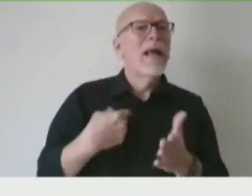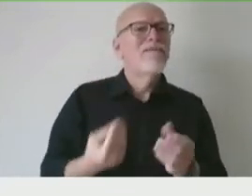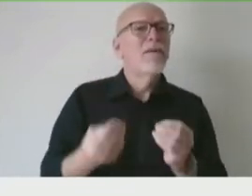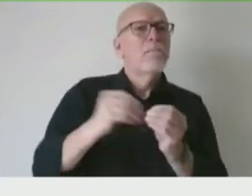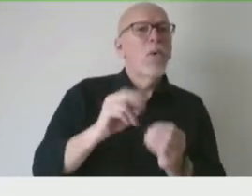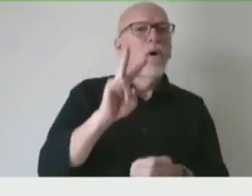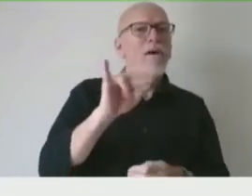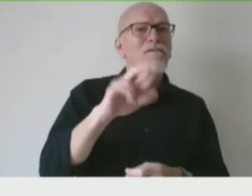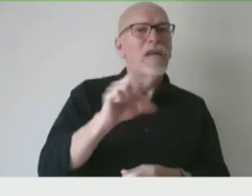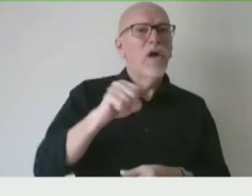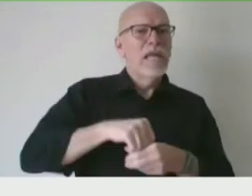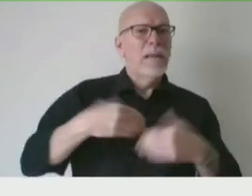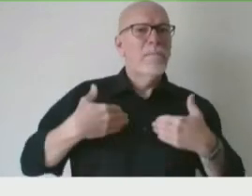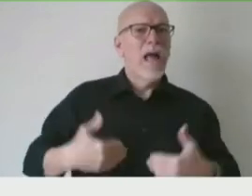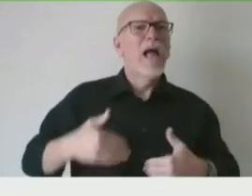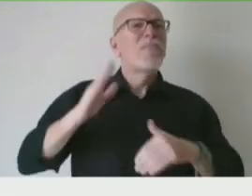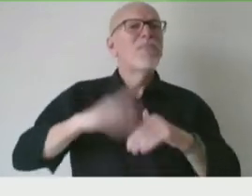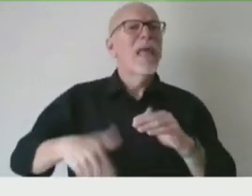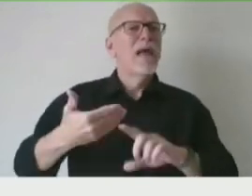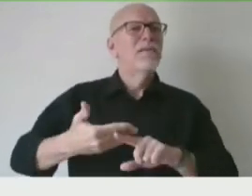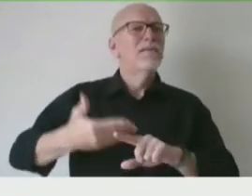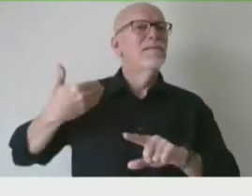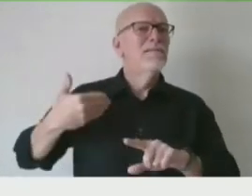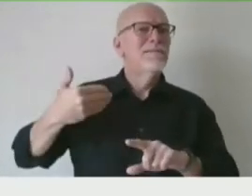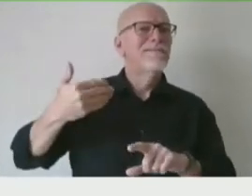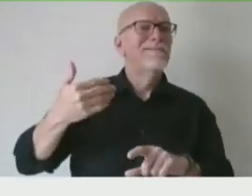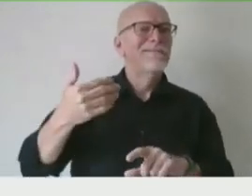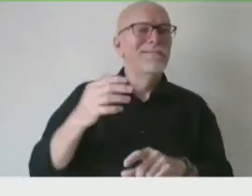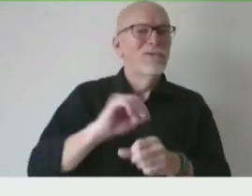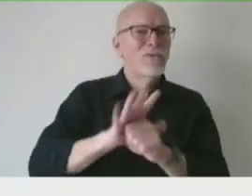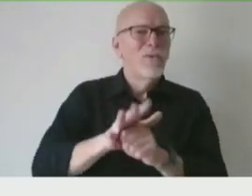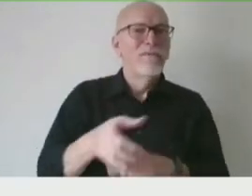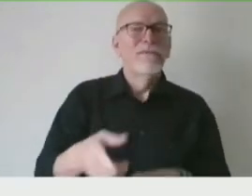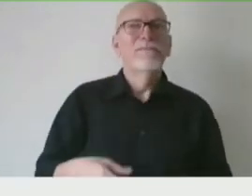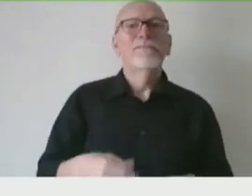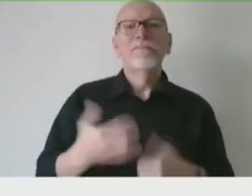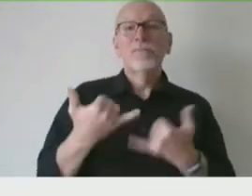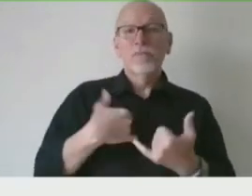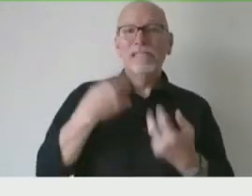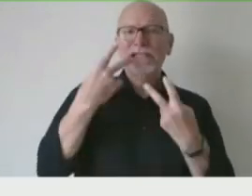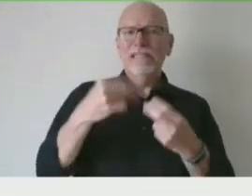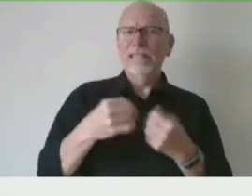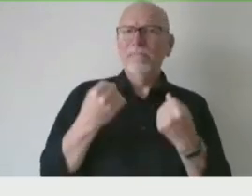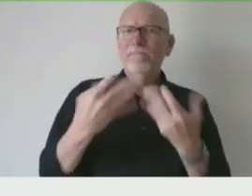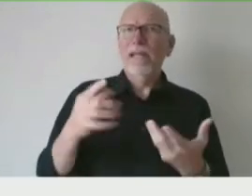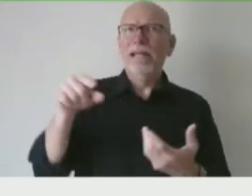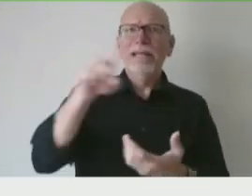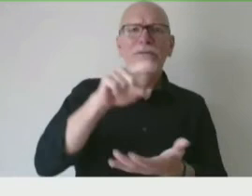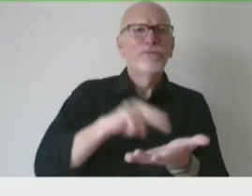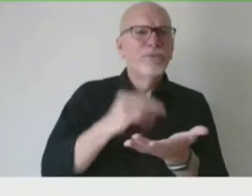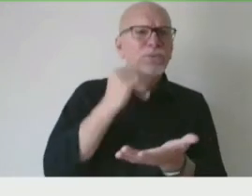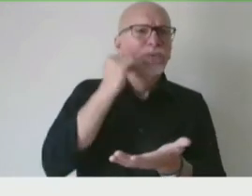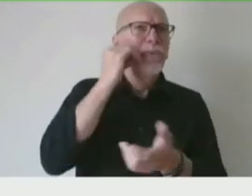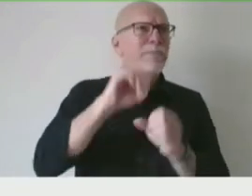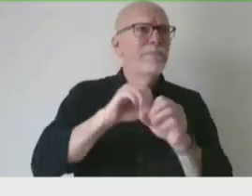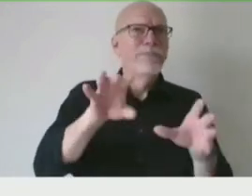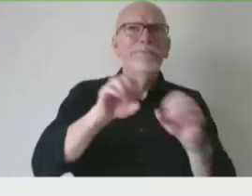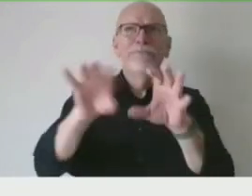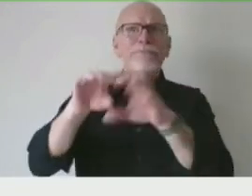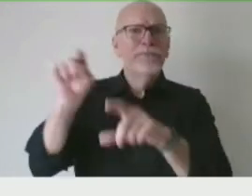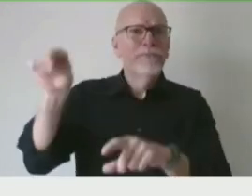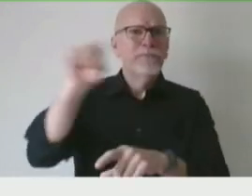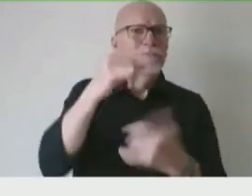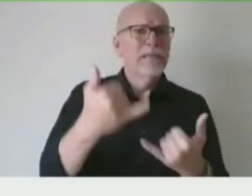than people who were infected with previous variants. We are seeing this in many of the long-term care outbreaks that are currently happening.